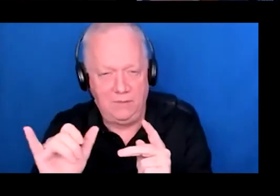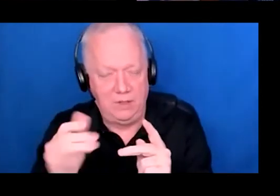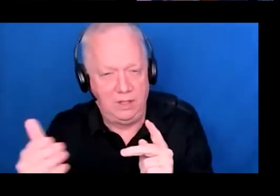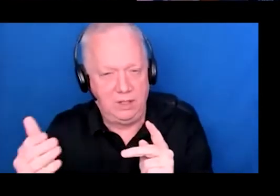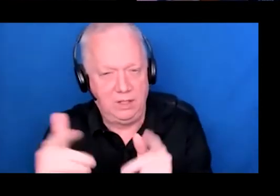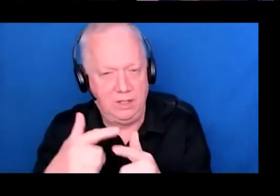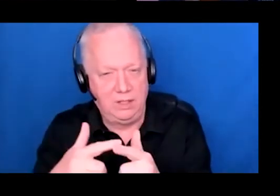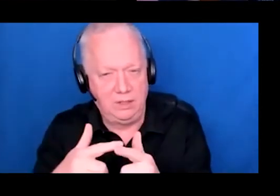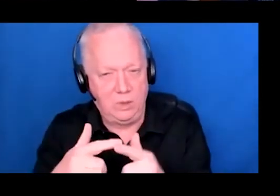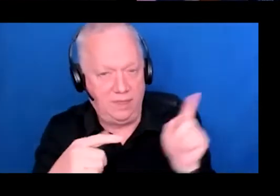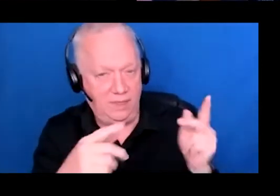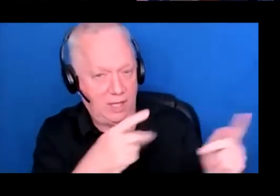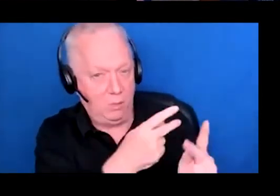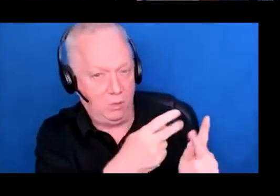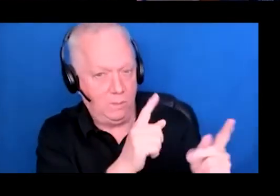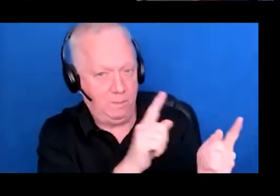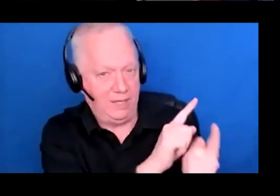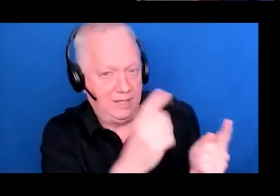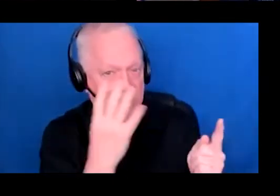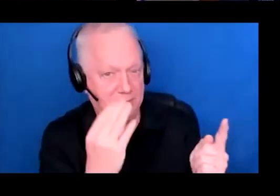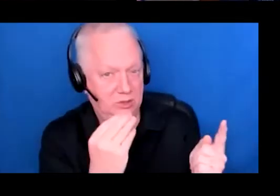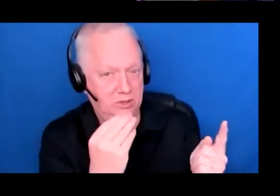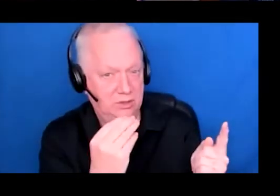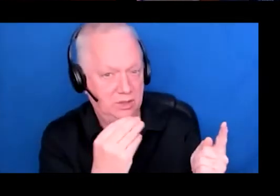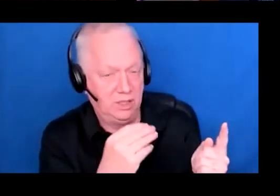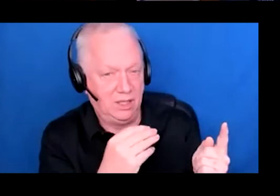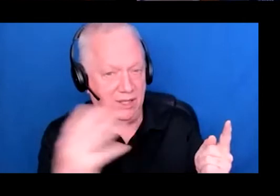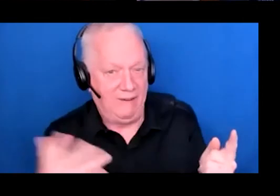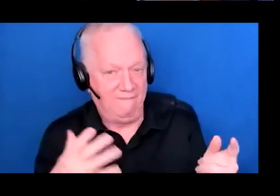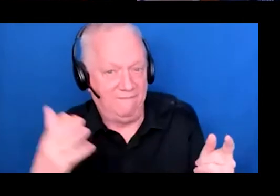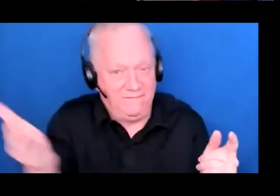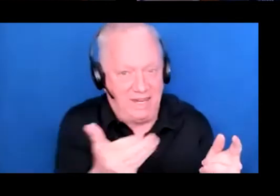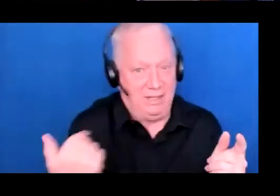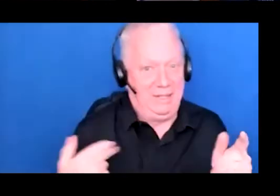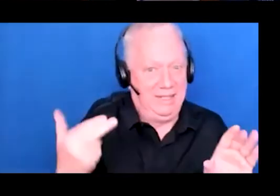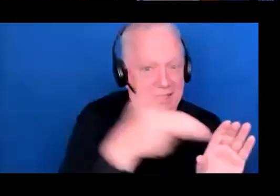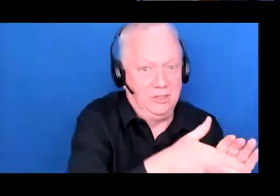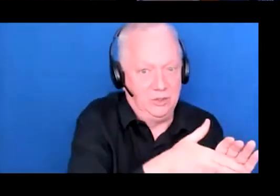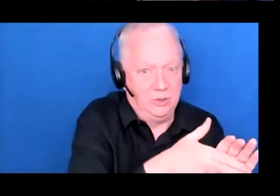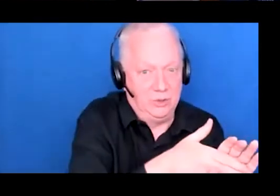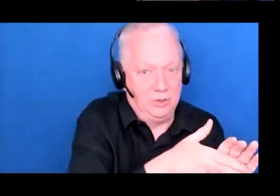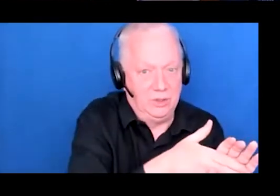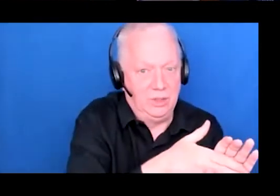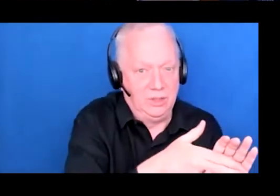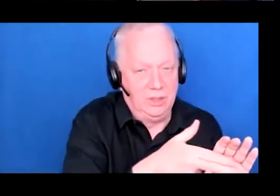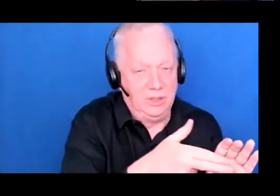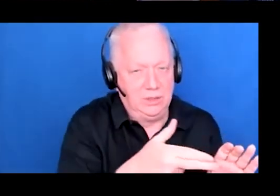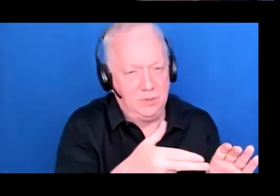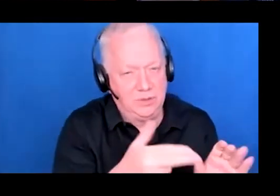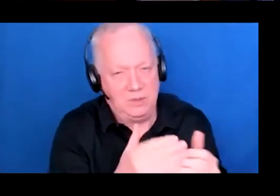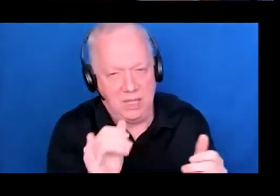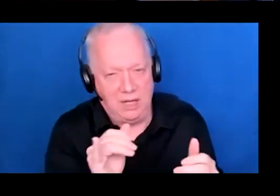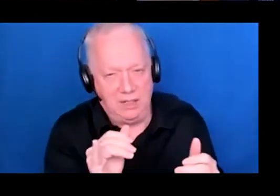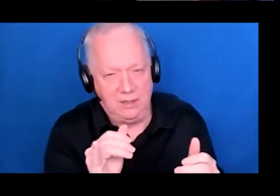then what they were meeting and experiencing, they were inviting me into. And so it was almost